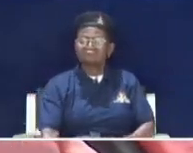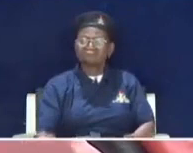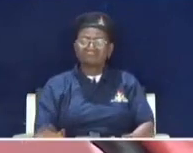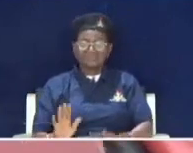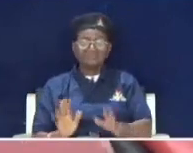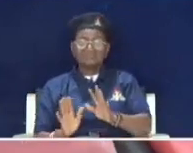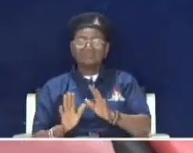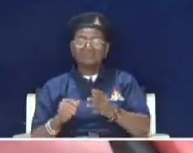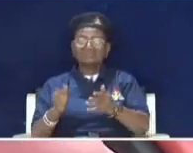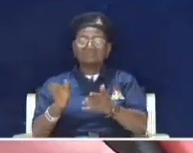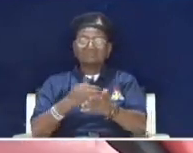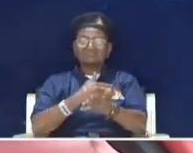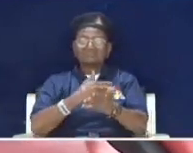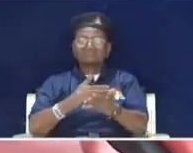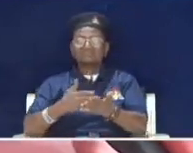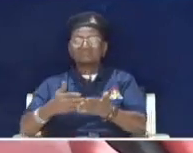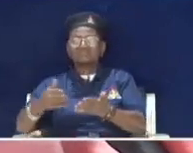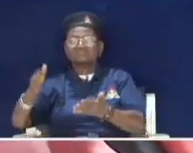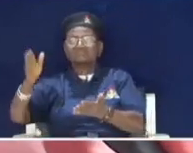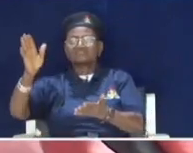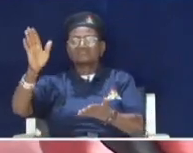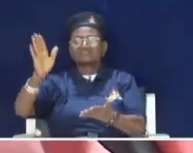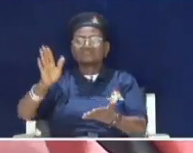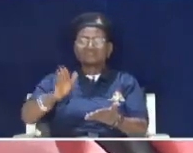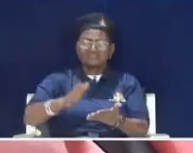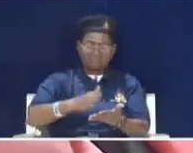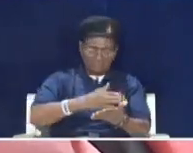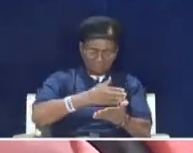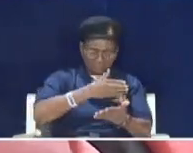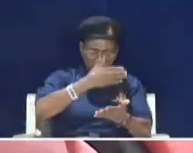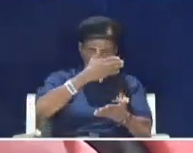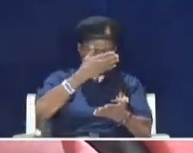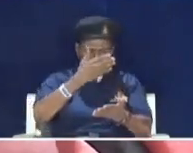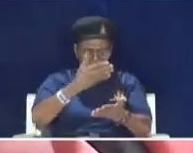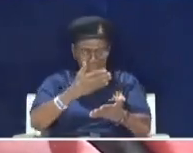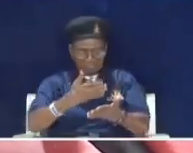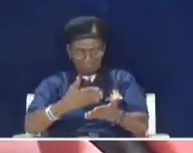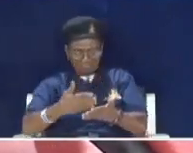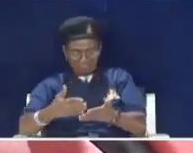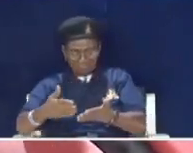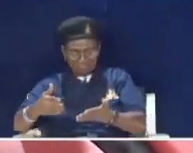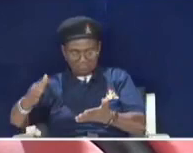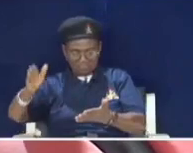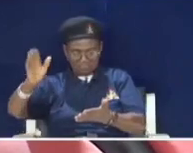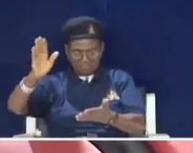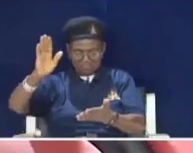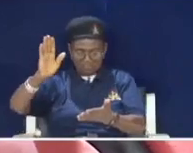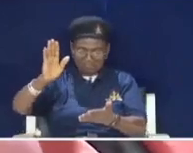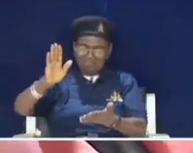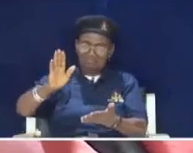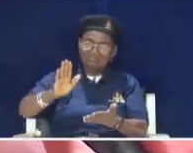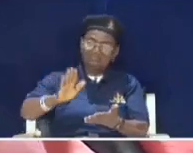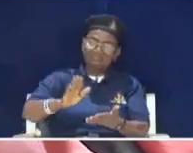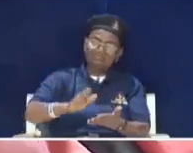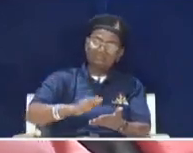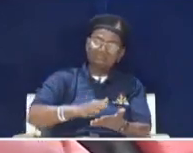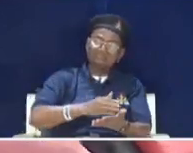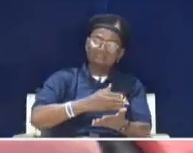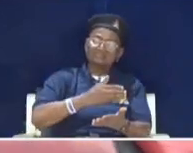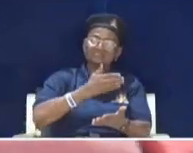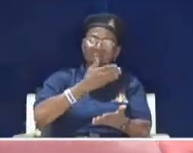lives in his splendor, he rules over us. But